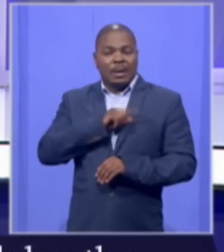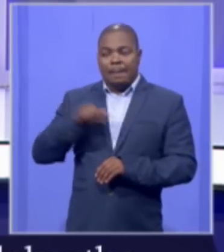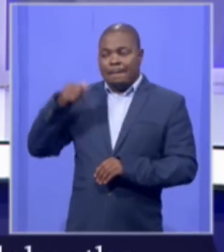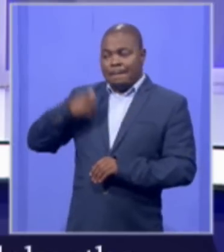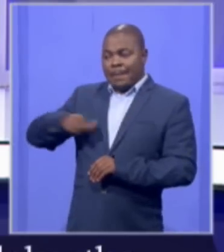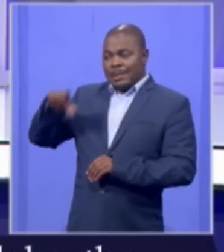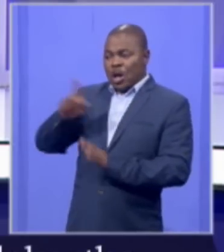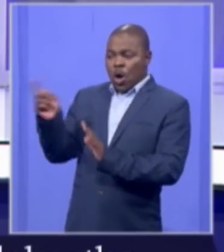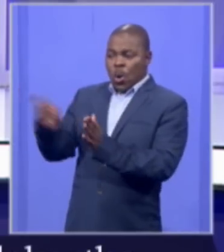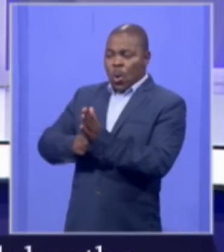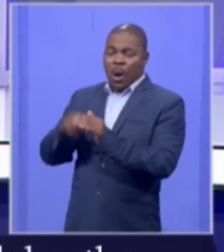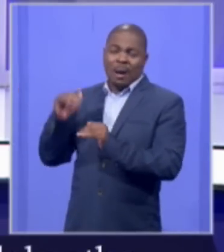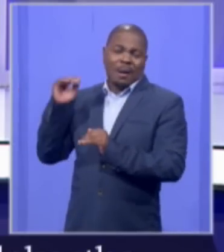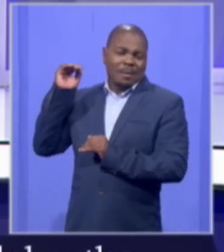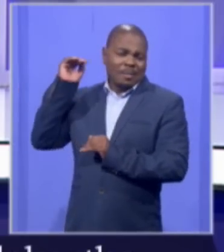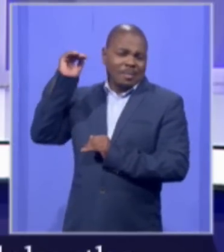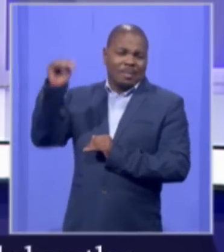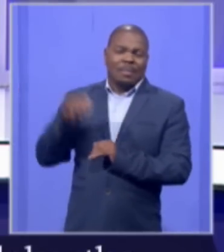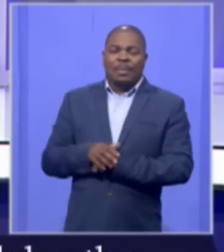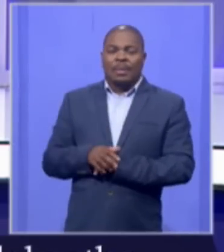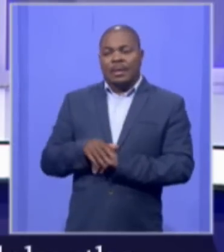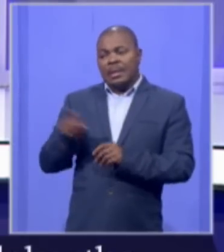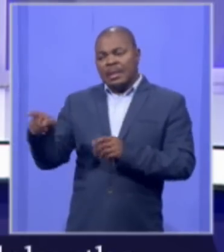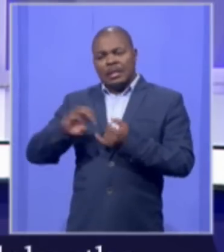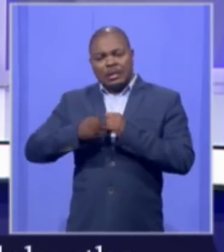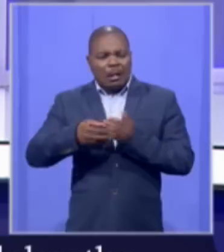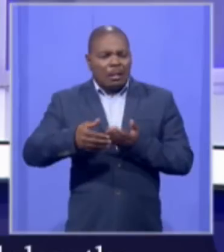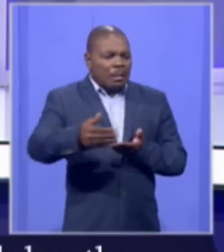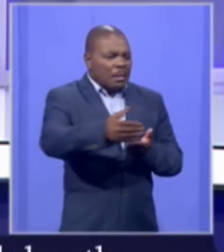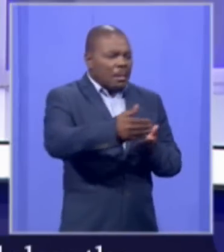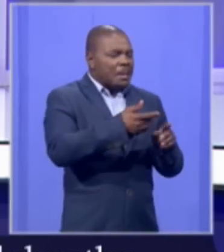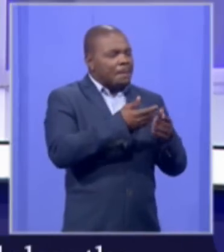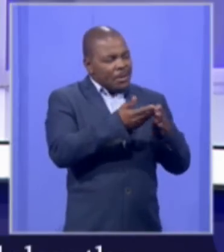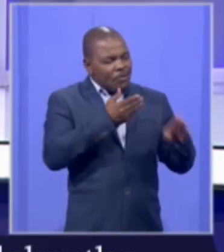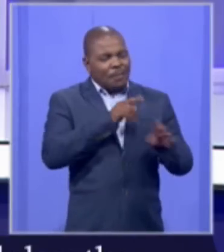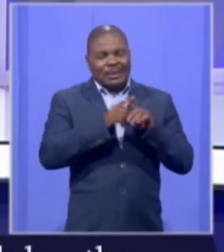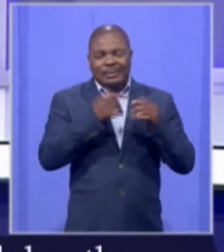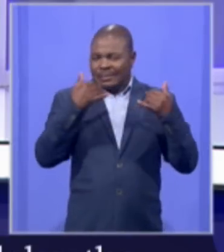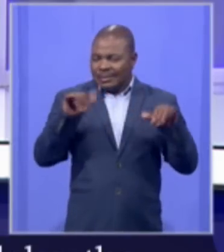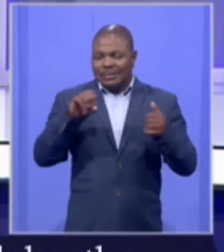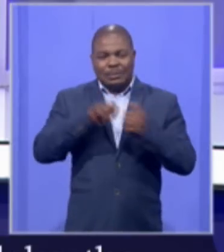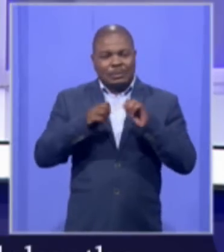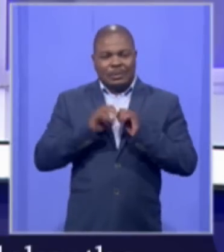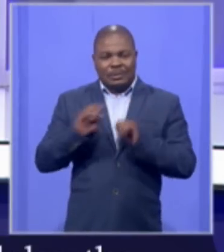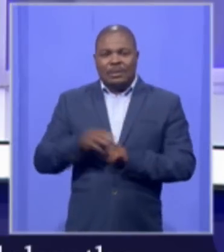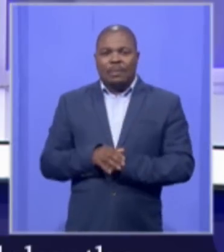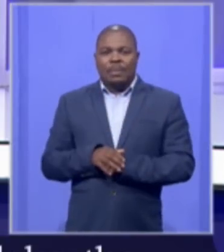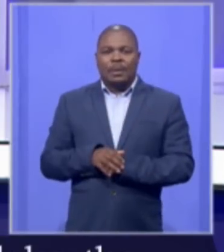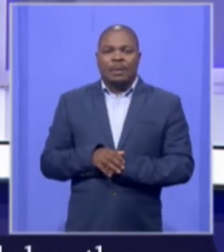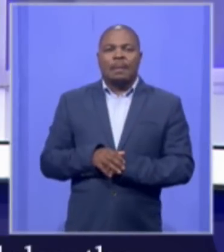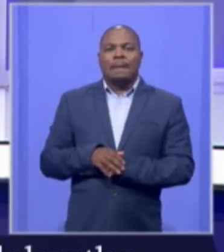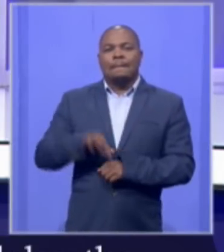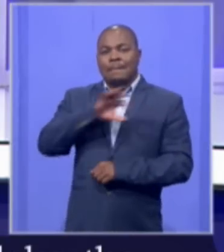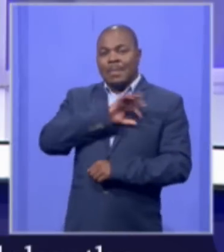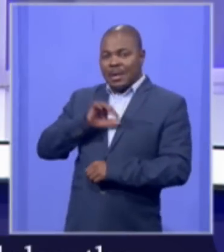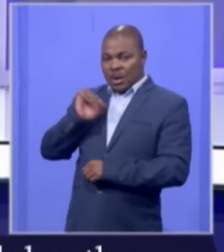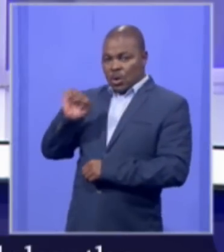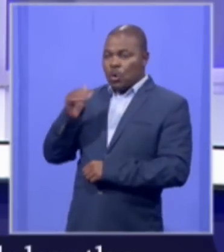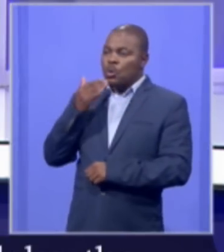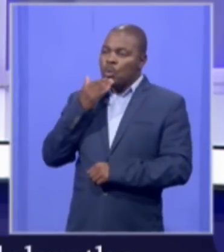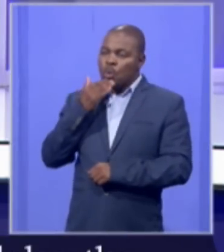woo di le godimo le ka morago ga maeteko a go kgoboketša letseno la masepala. Meyara wa Tshwane Ngaka